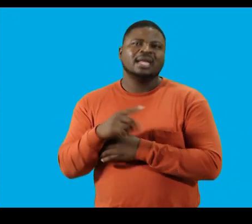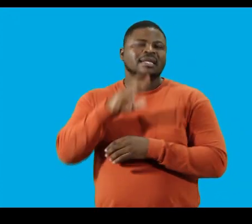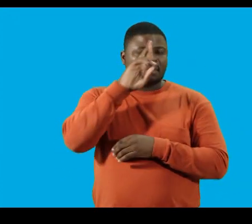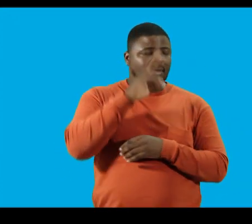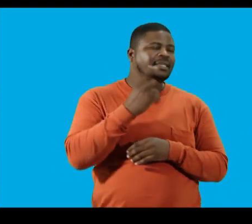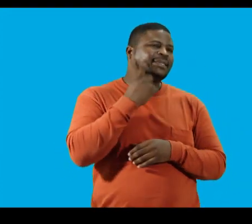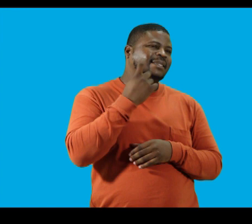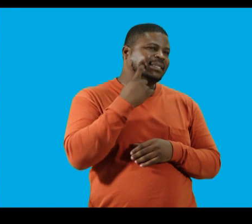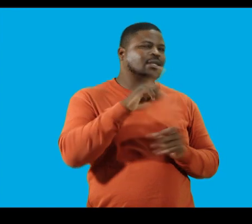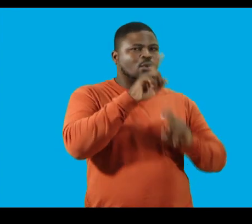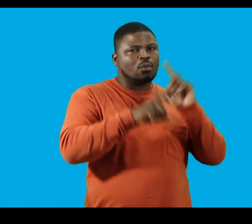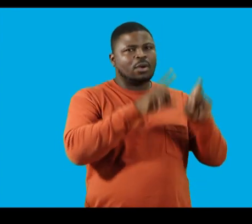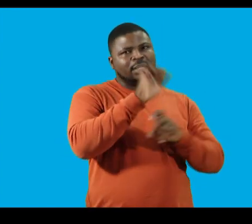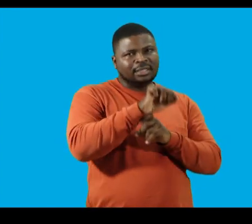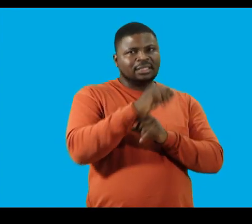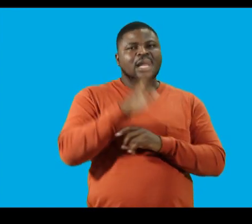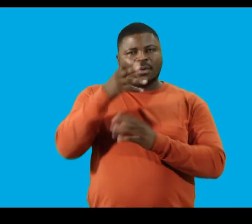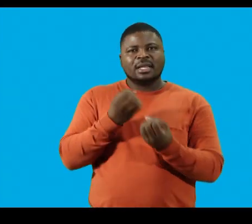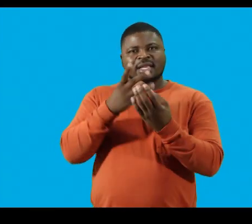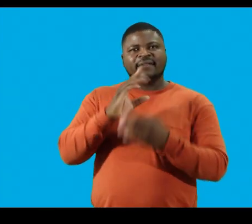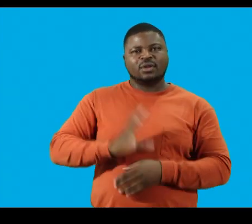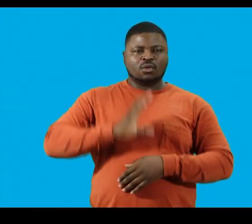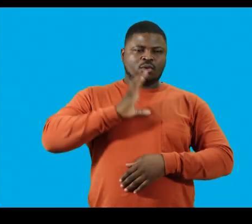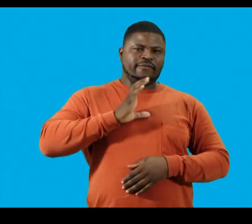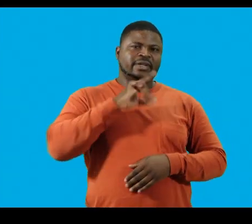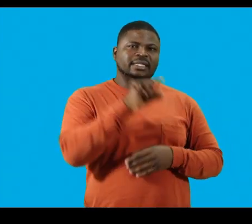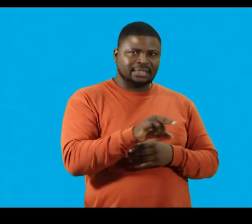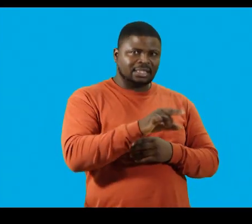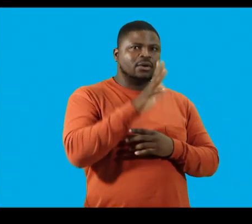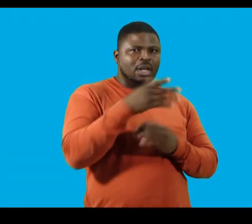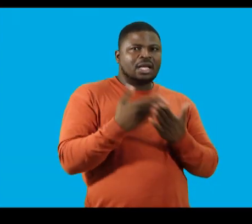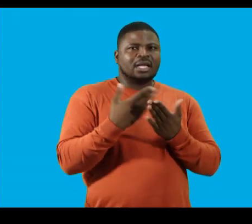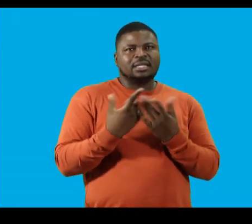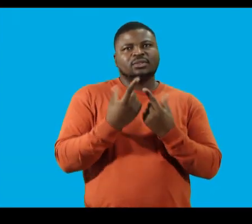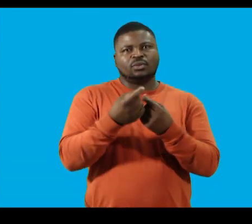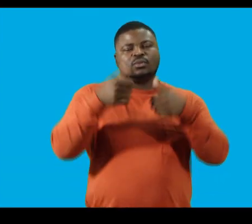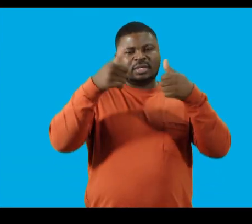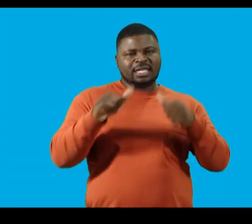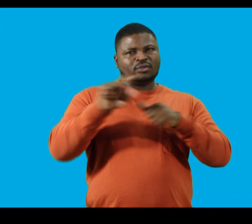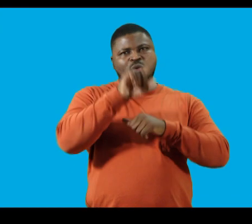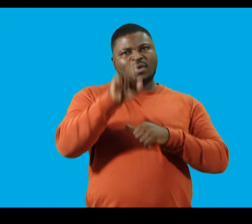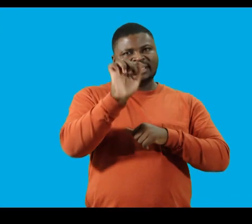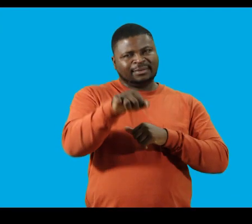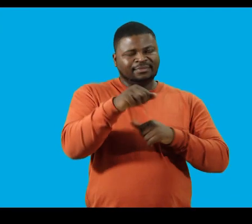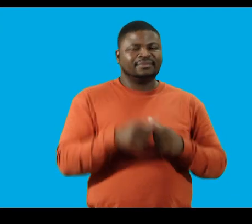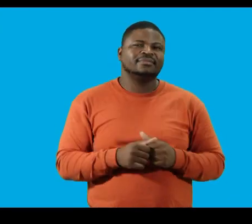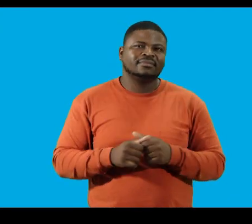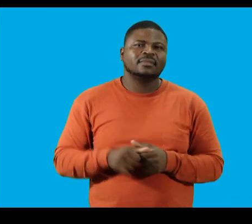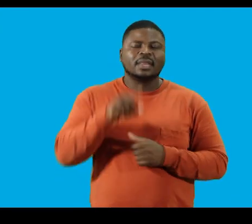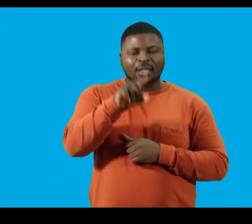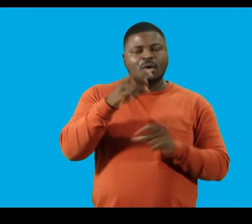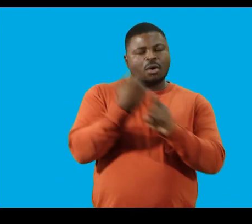remember, question 1 is your easy question, and that will give you confidence to do the next questions in the